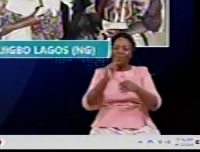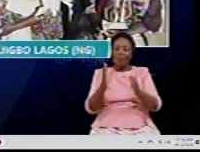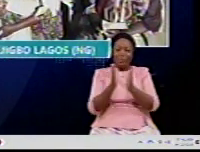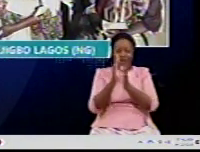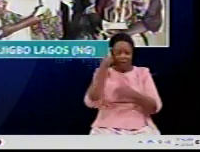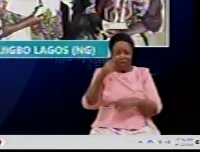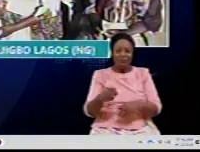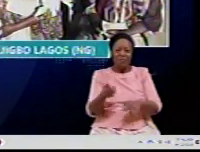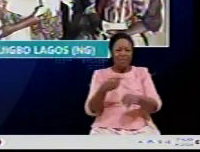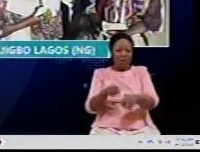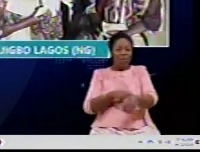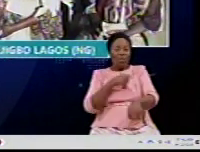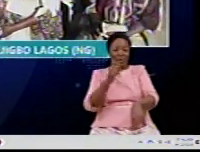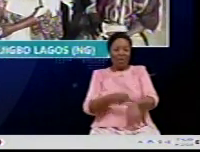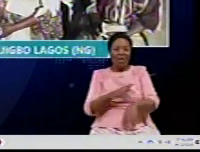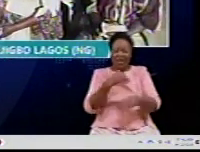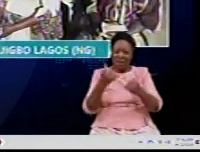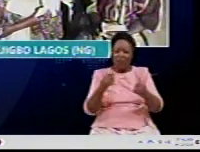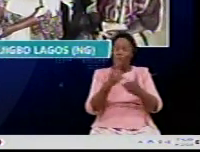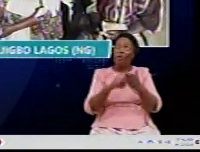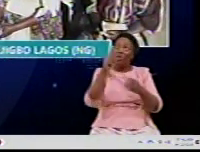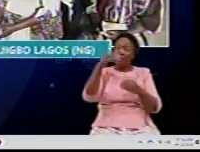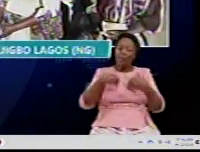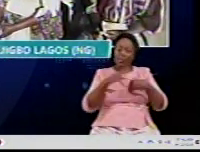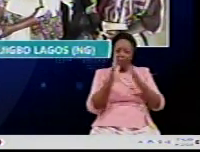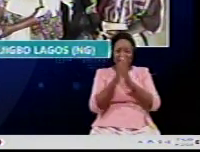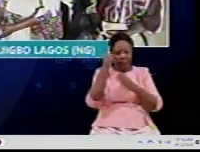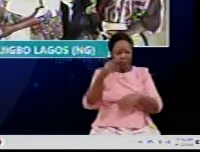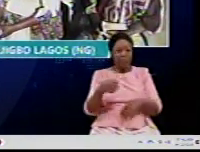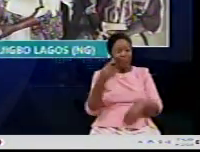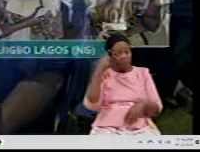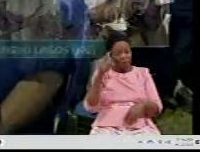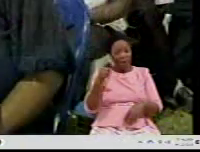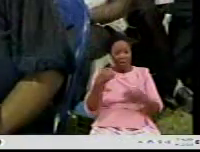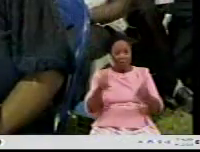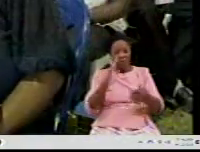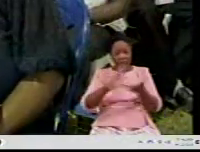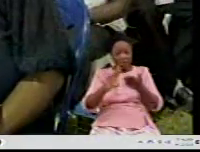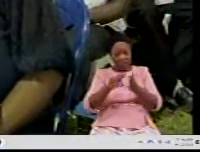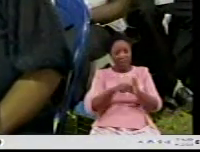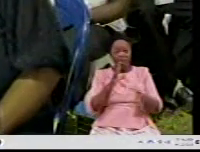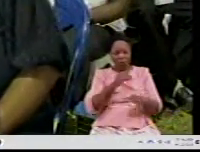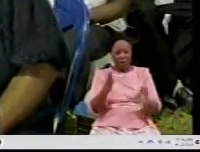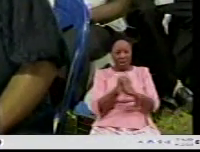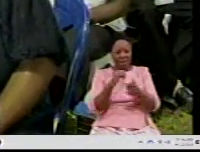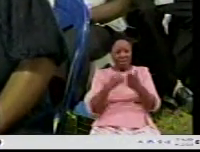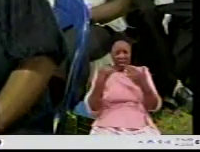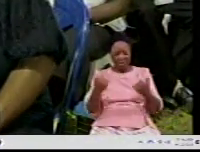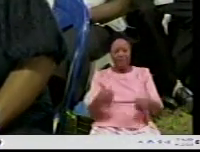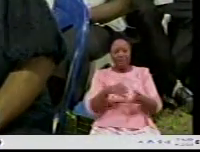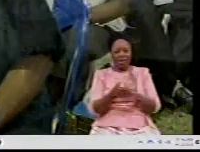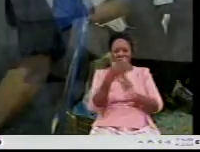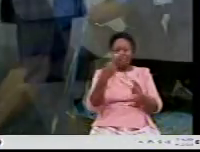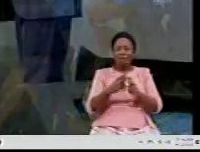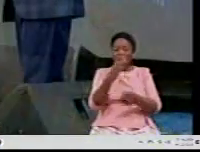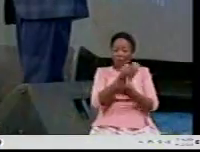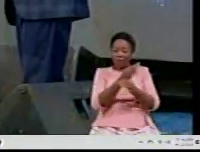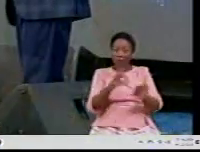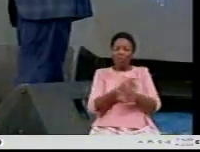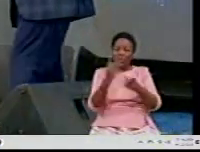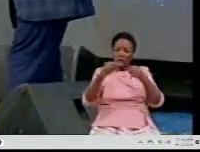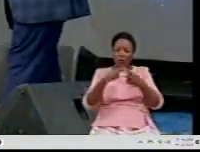you for, your forgiveness, is going to come to reality now. Your freedom is going to come to reality now.